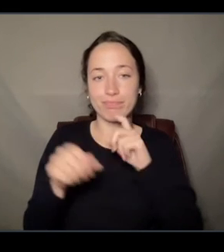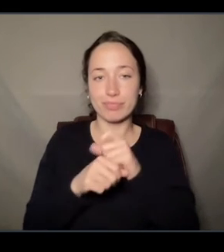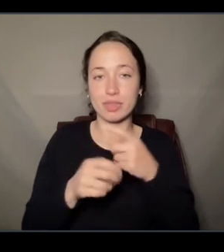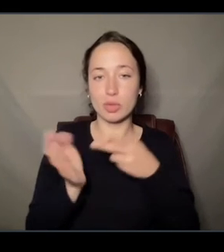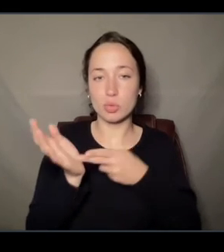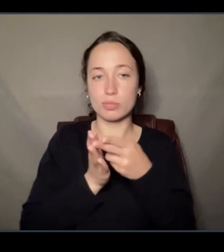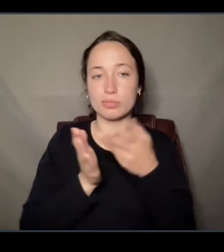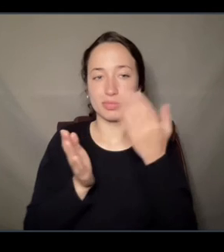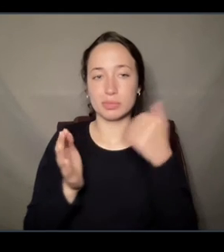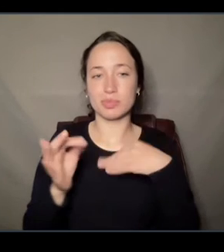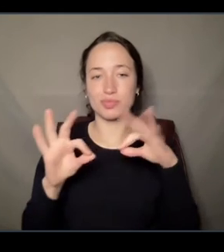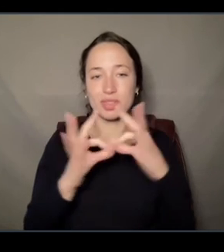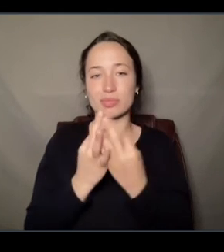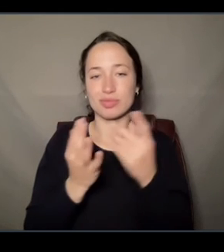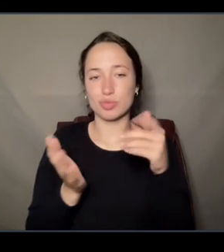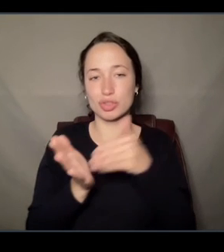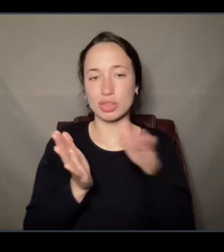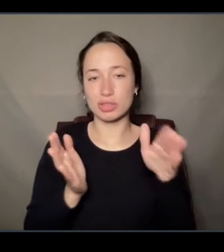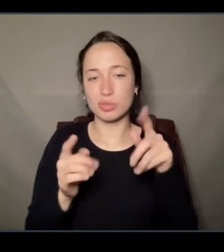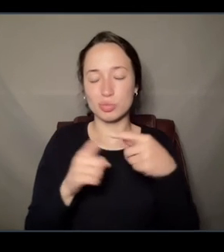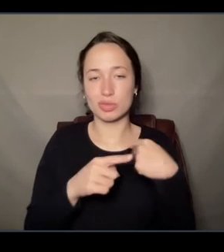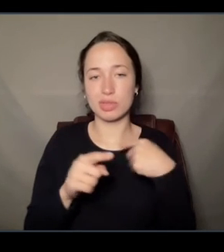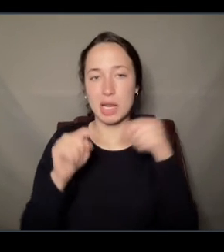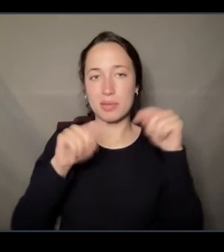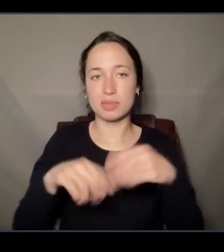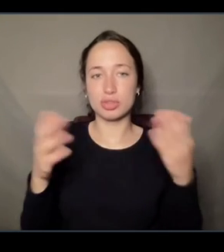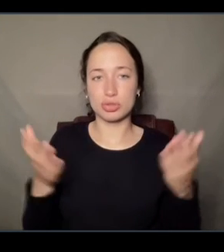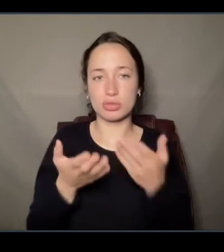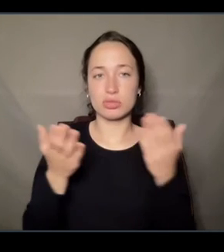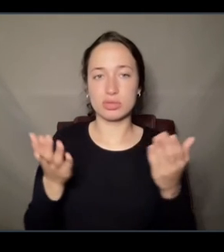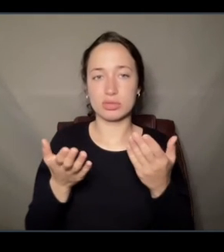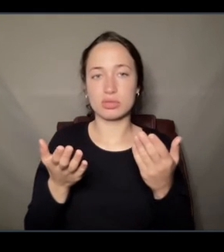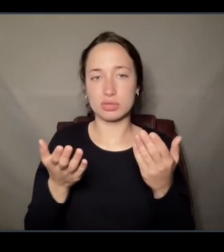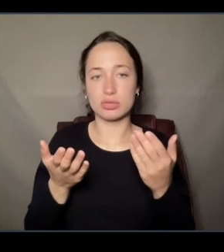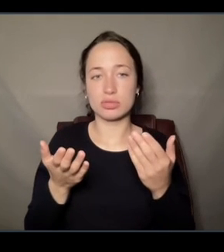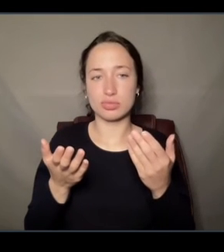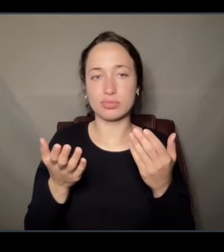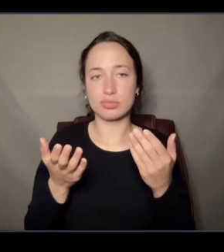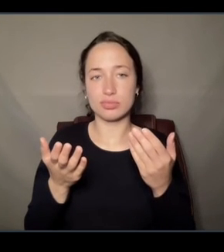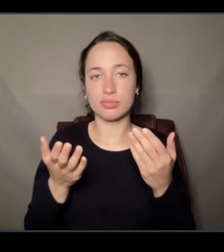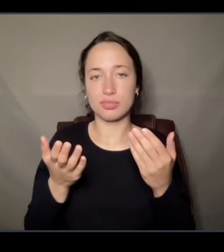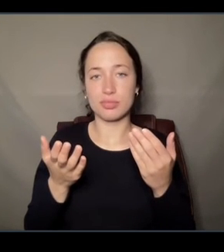he couldn't say the truth, which was my family was rejected when we came here.